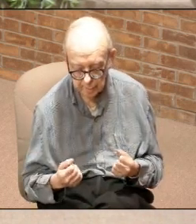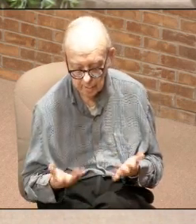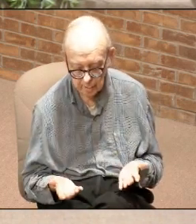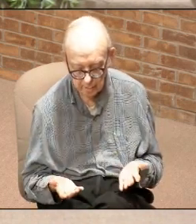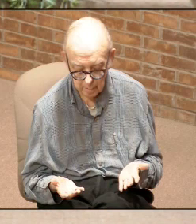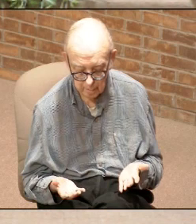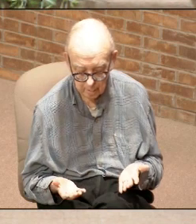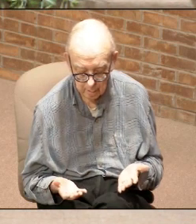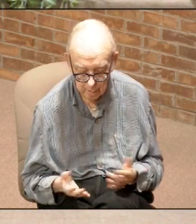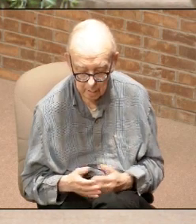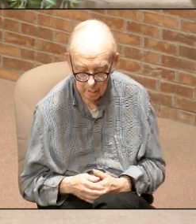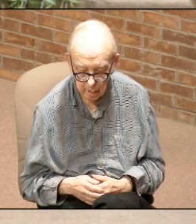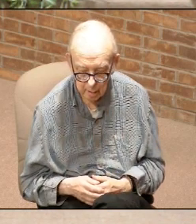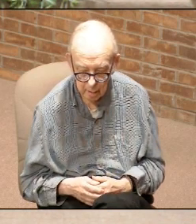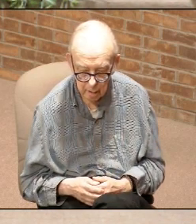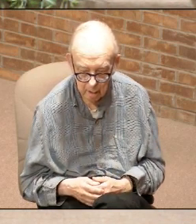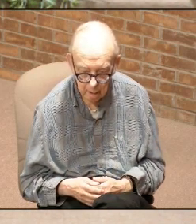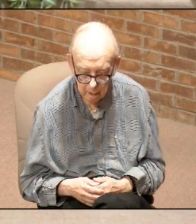it's from you guys